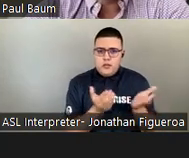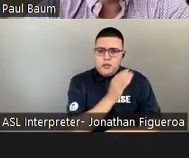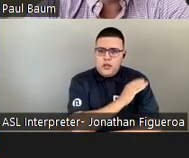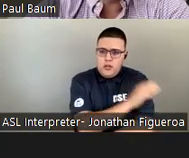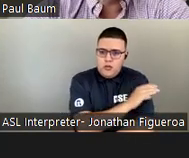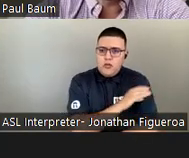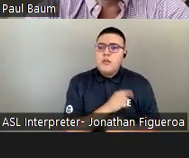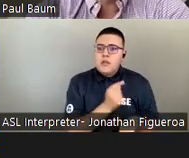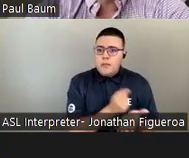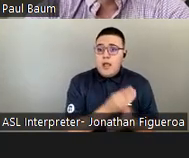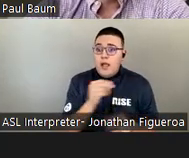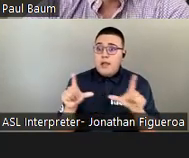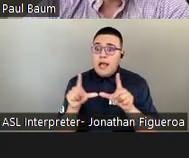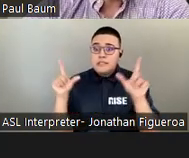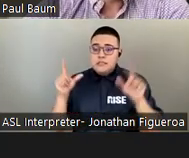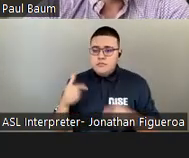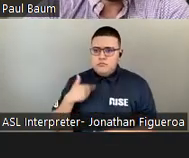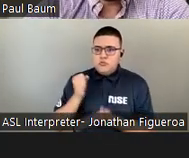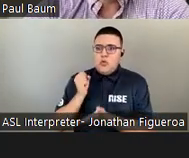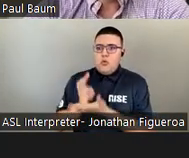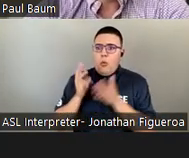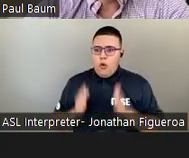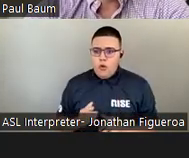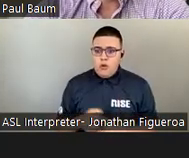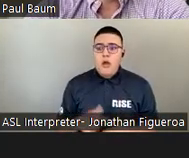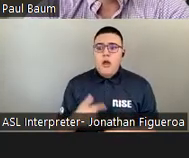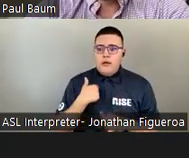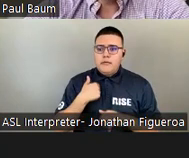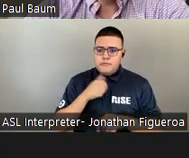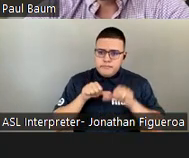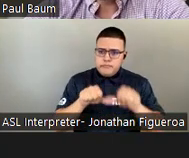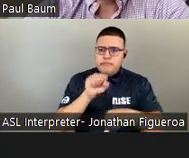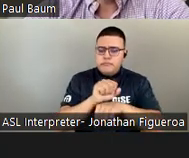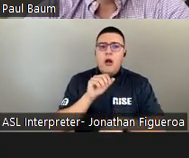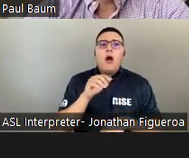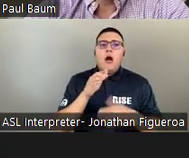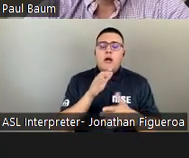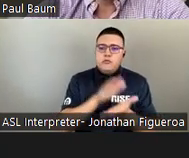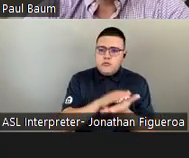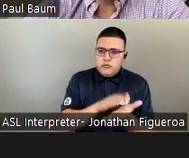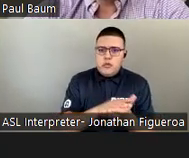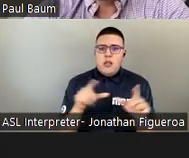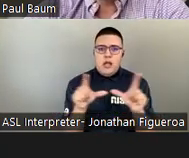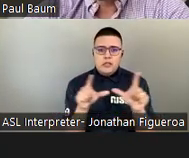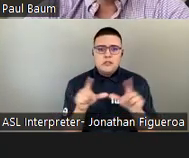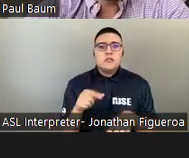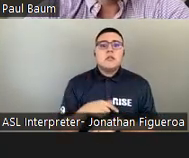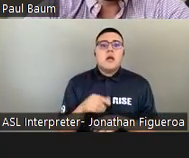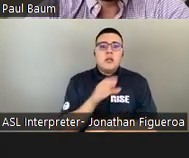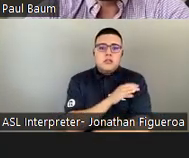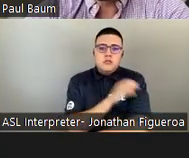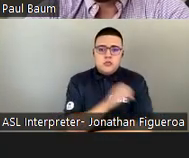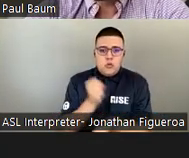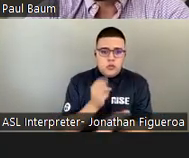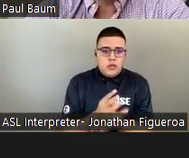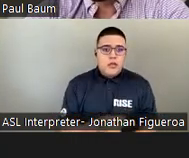licensed clinical social worker. I went on to pursue my higher education, becoming a licensed clinical social worker, LCSW.